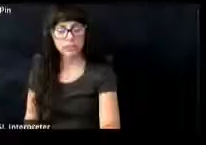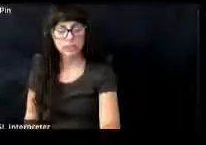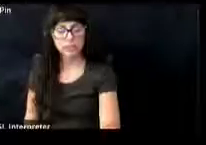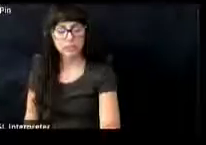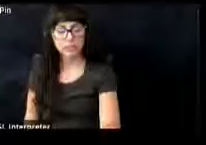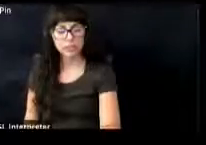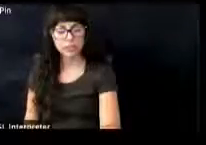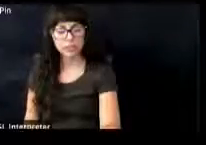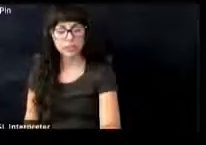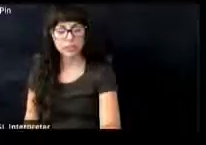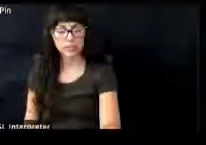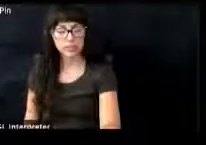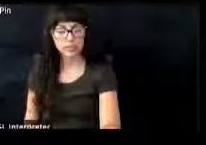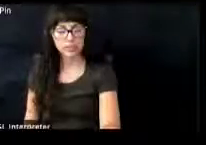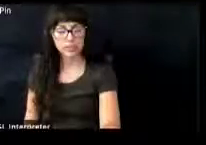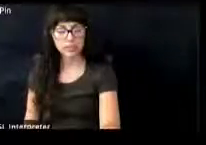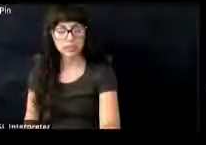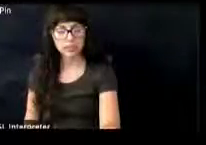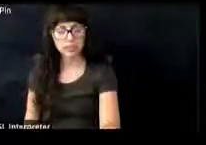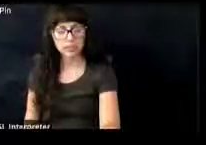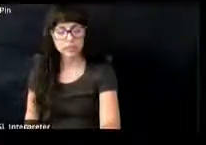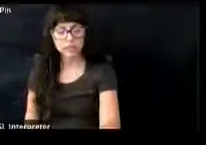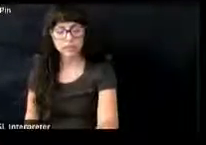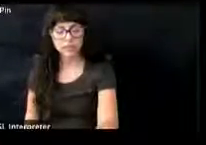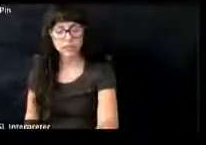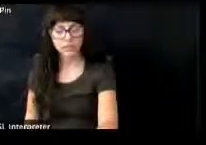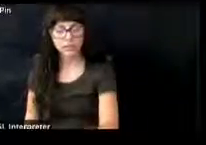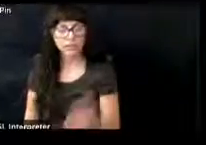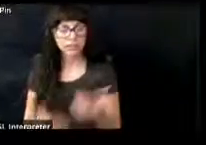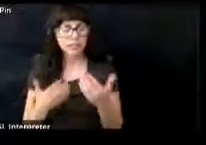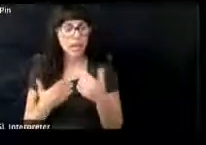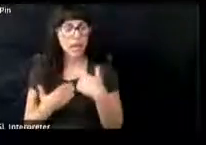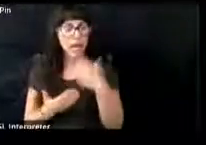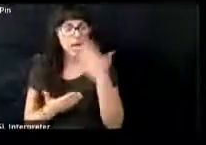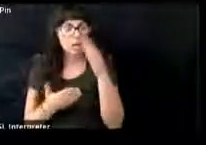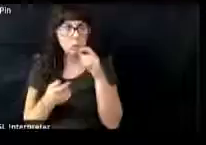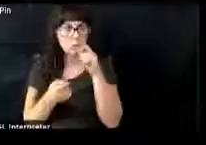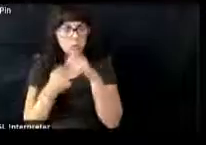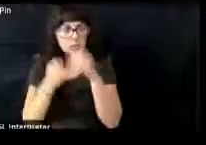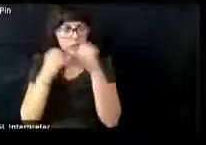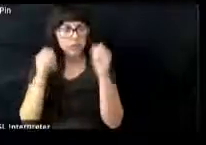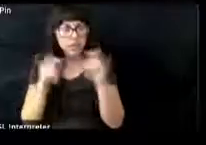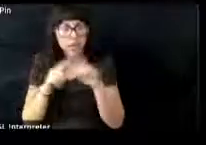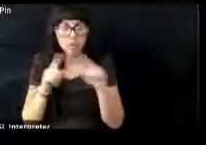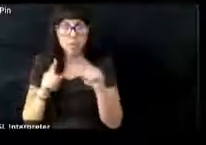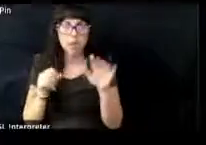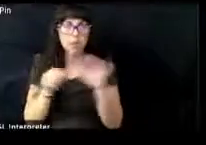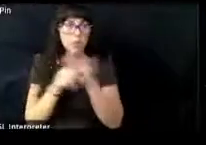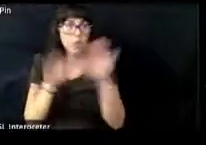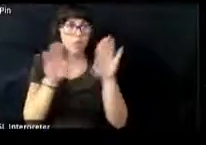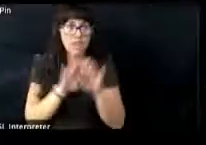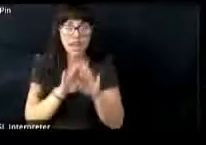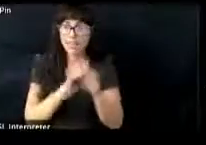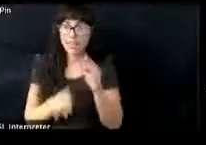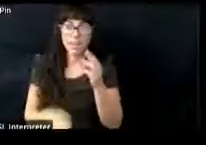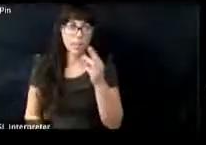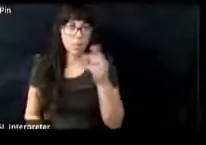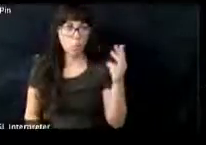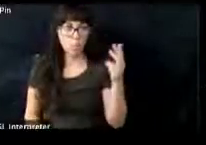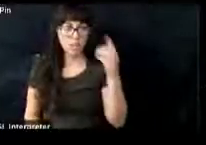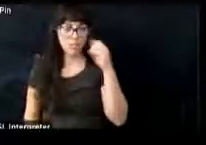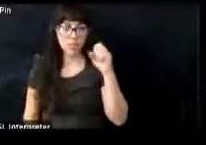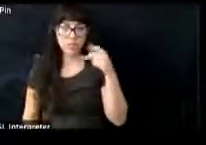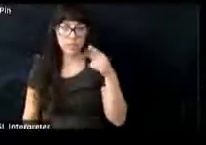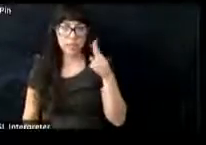the separation between the entire valley and the west side through the Sepulveda Pass to me feels like the